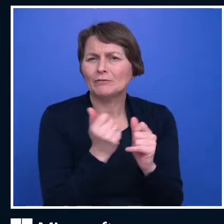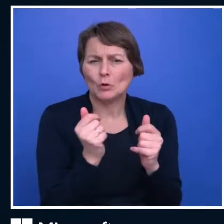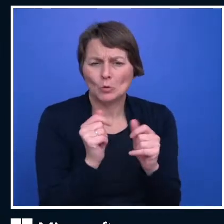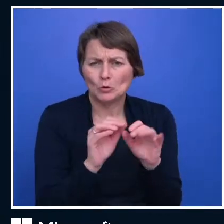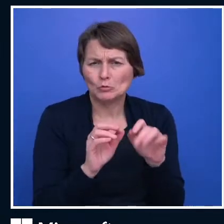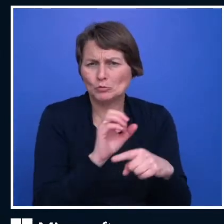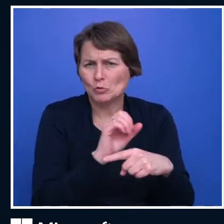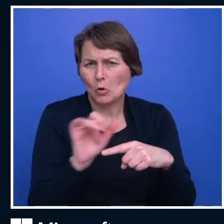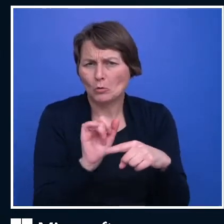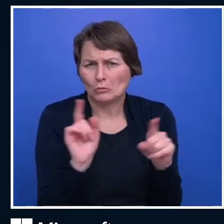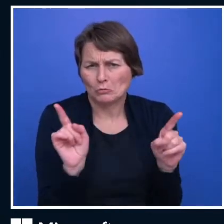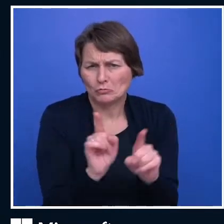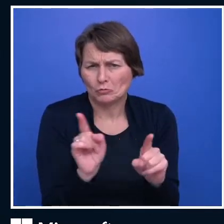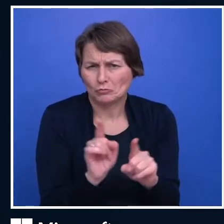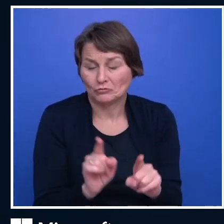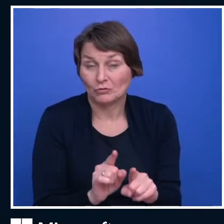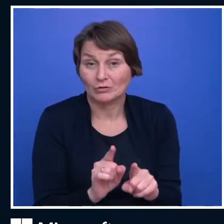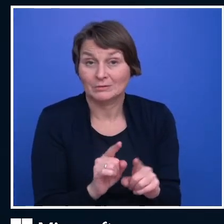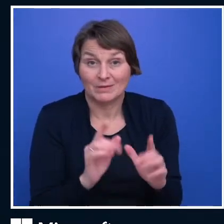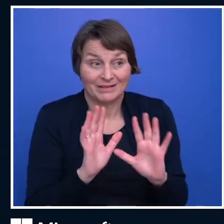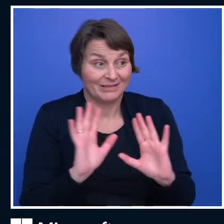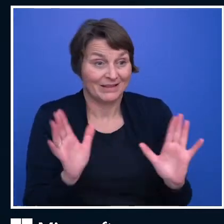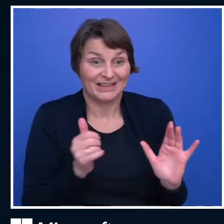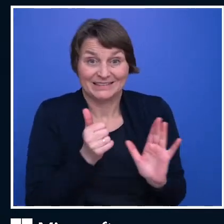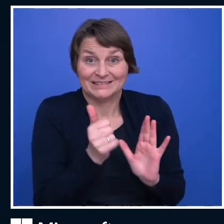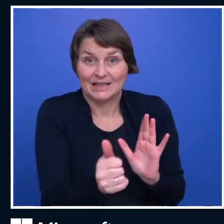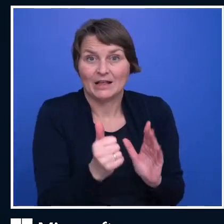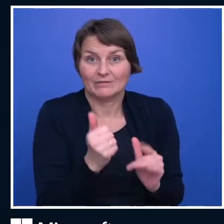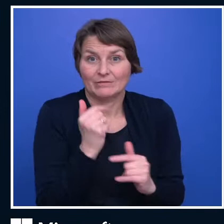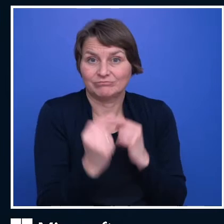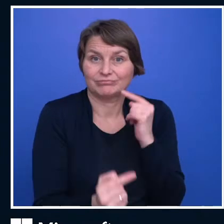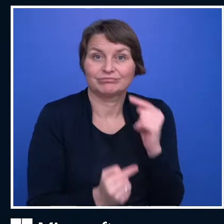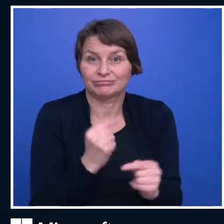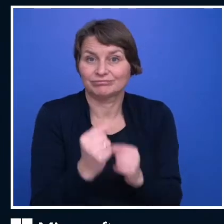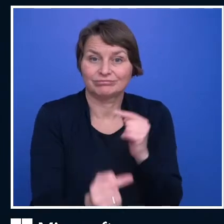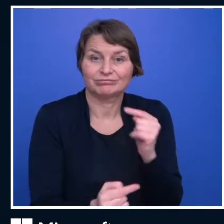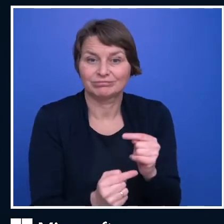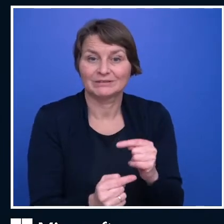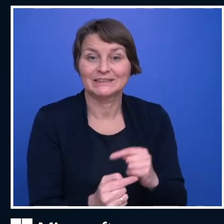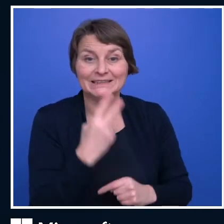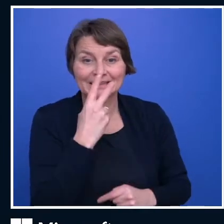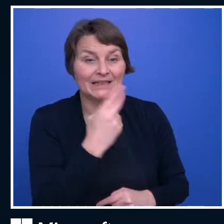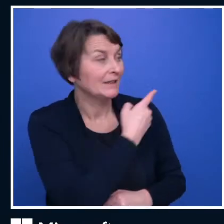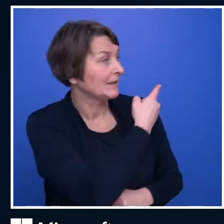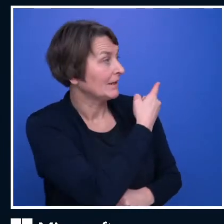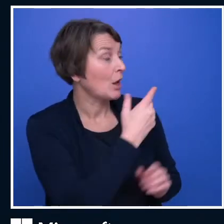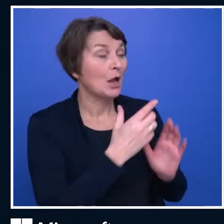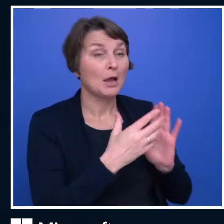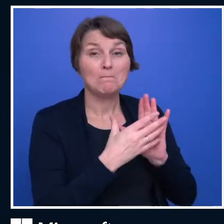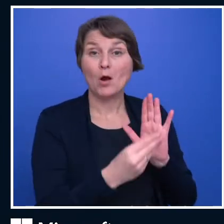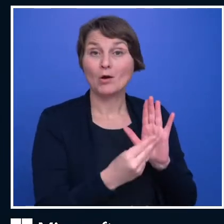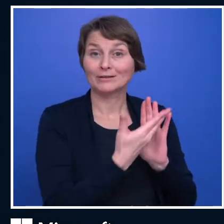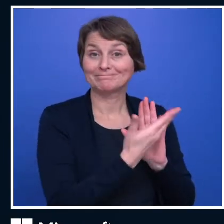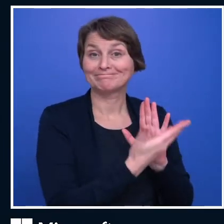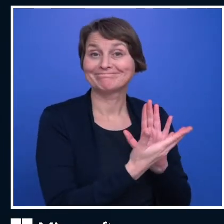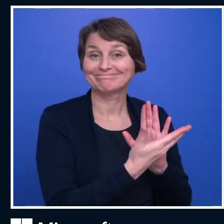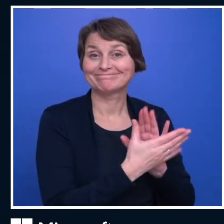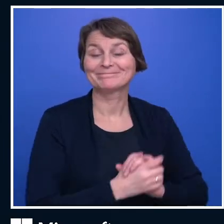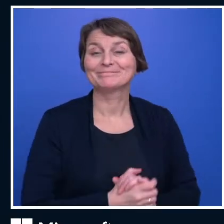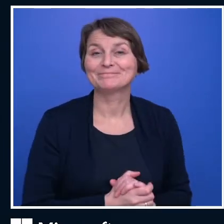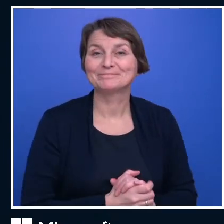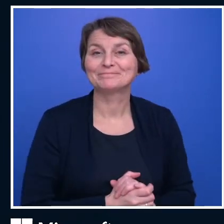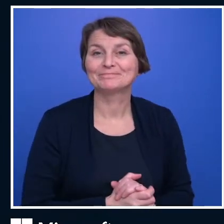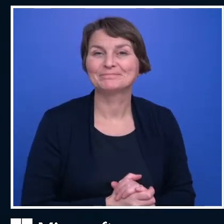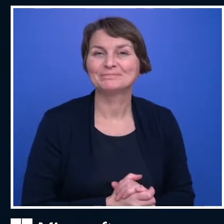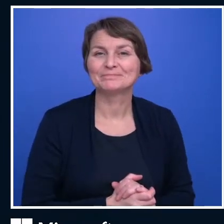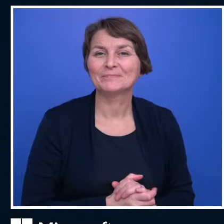So my unmitigated model is over here. It is at almost 84% accuracy,